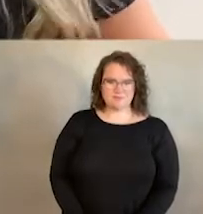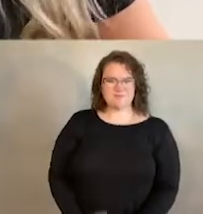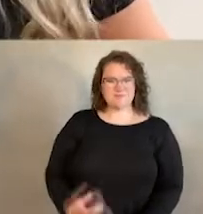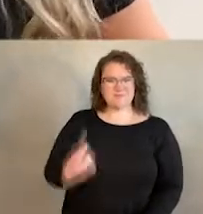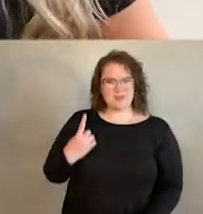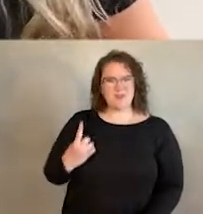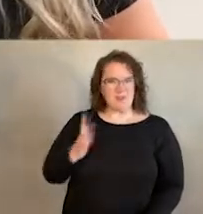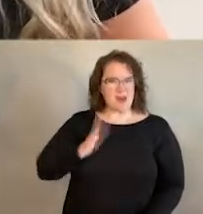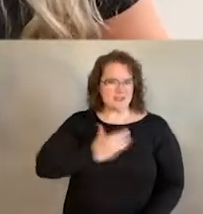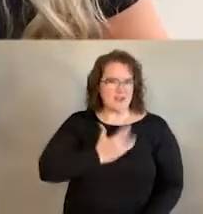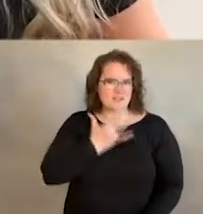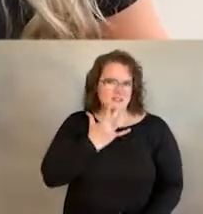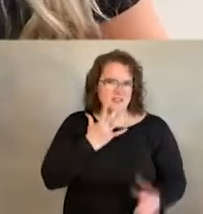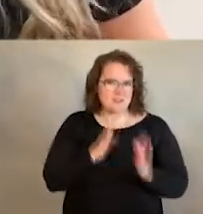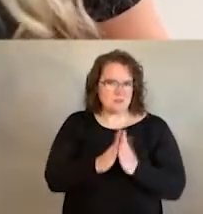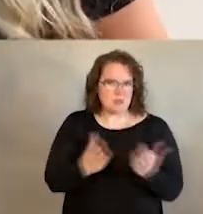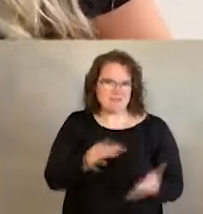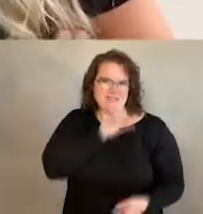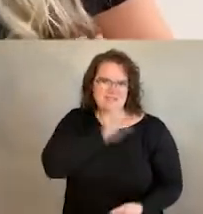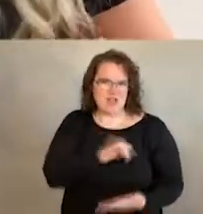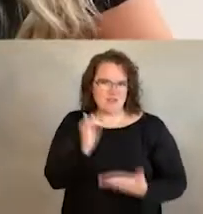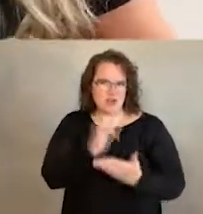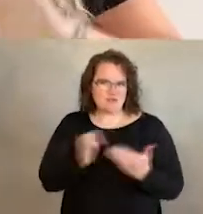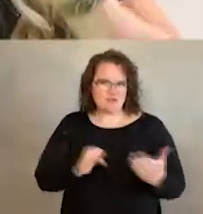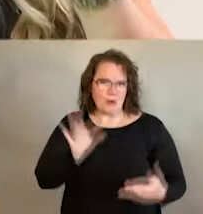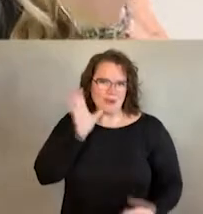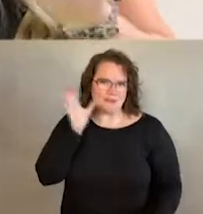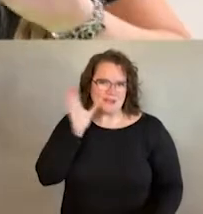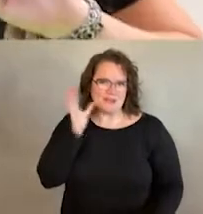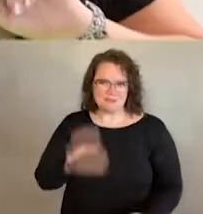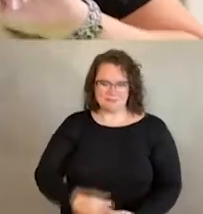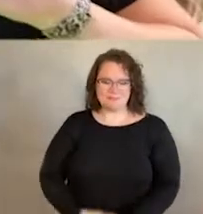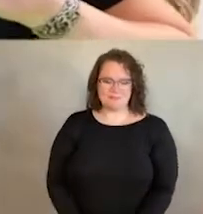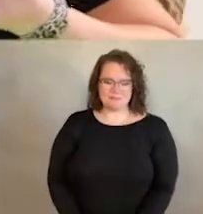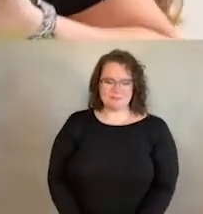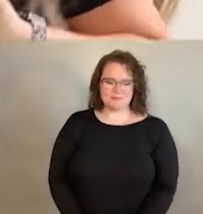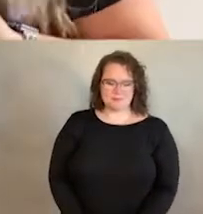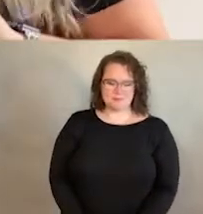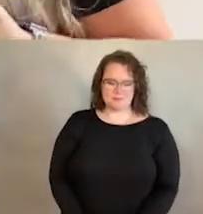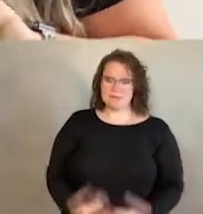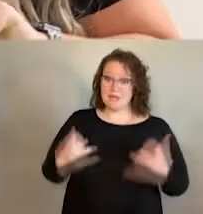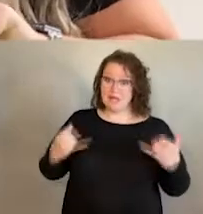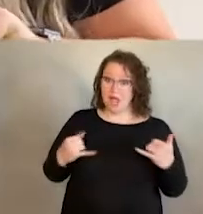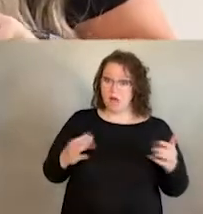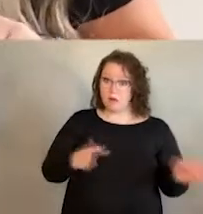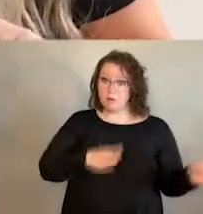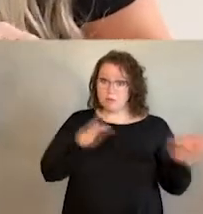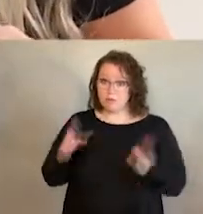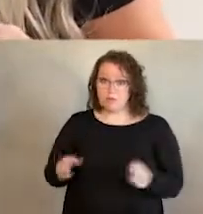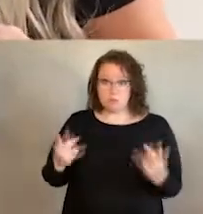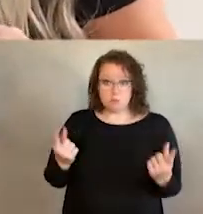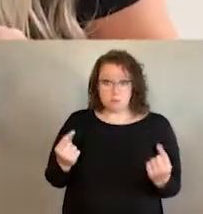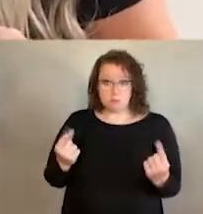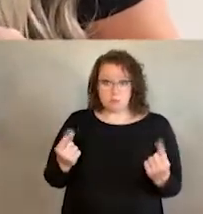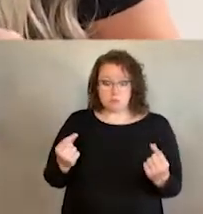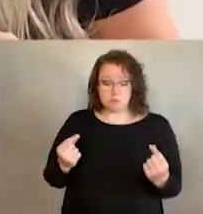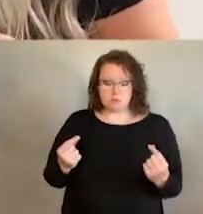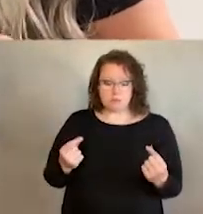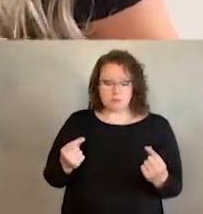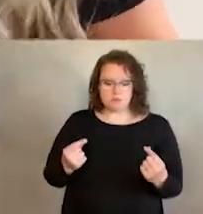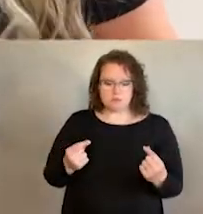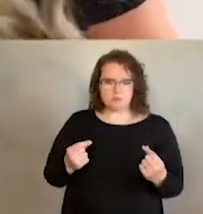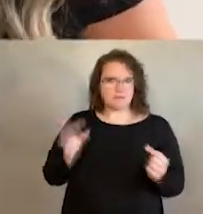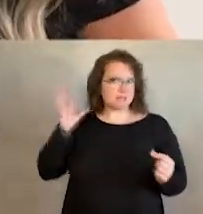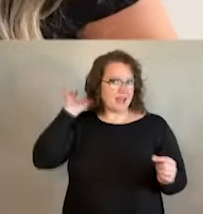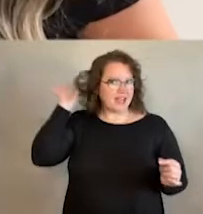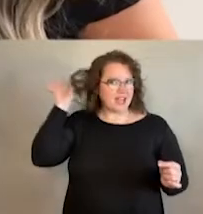This is one of our favorite books to read, so we love drawing her all the time. Okay. What does she need next? She